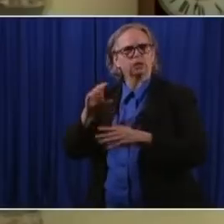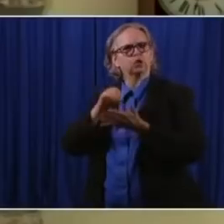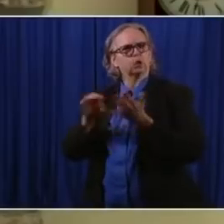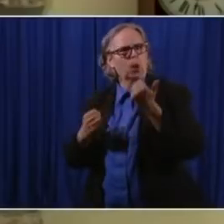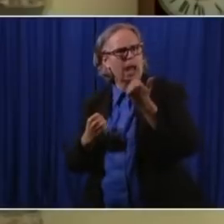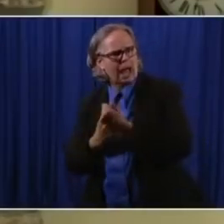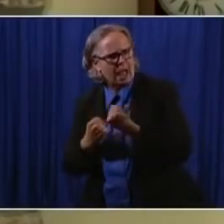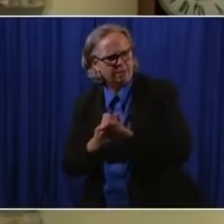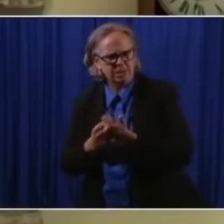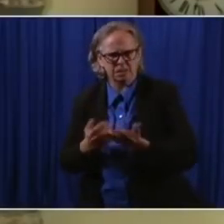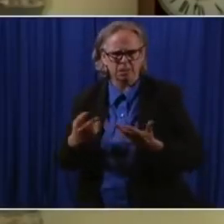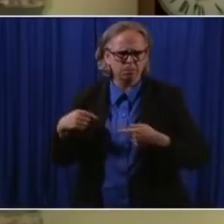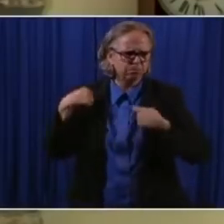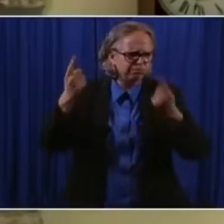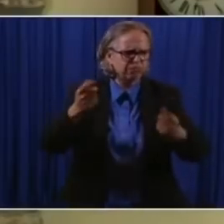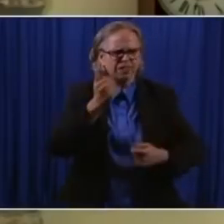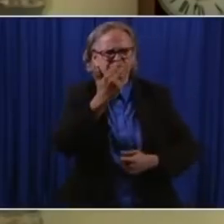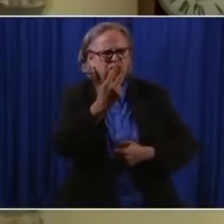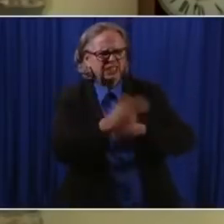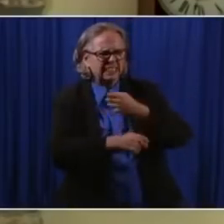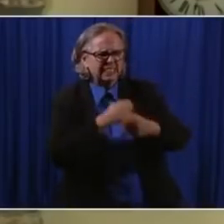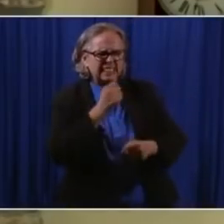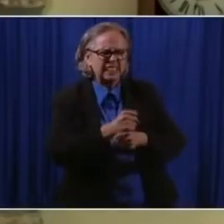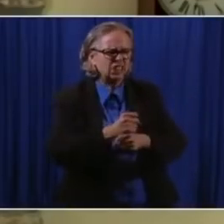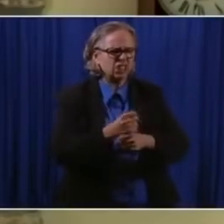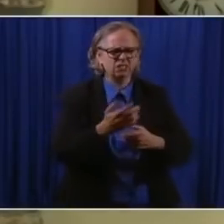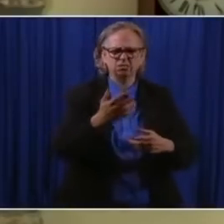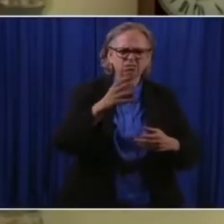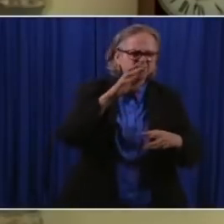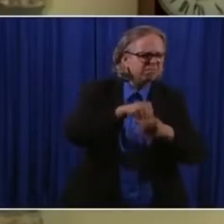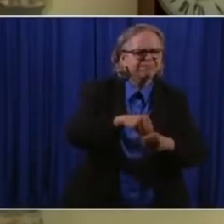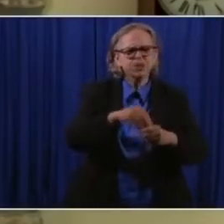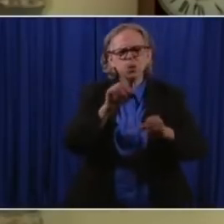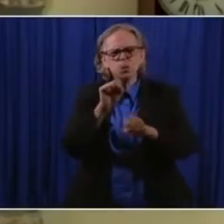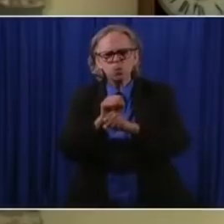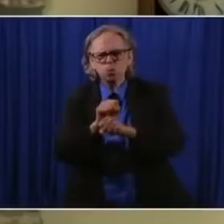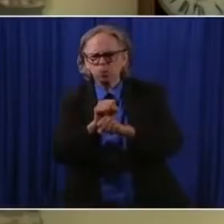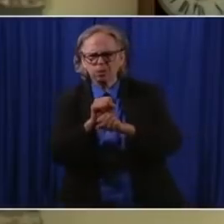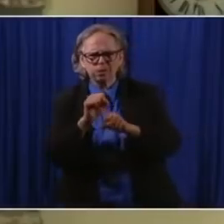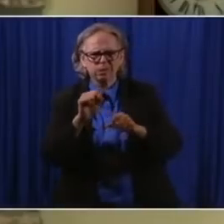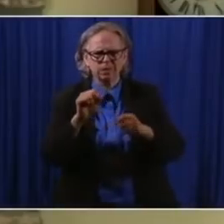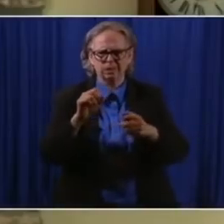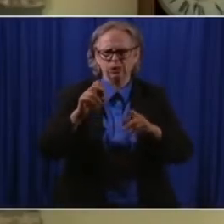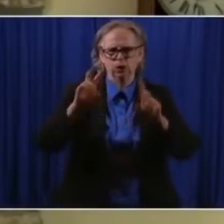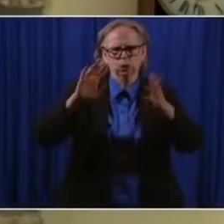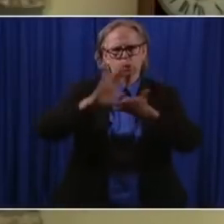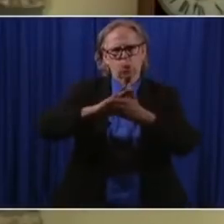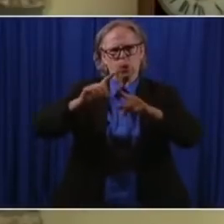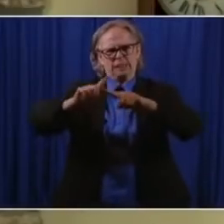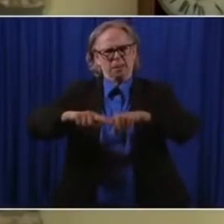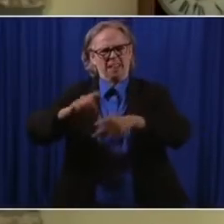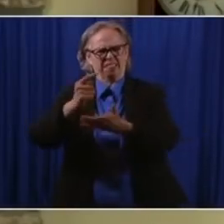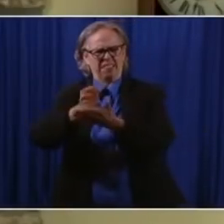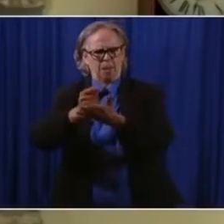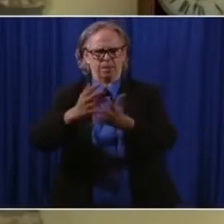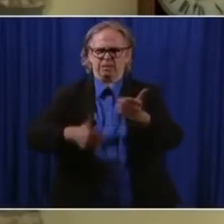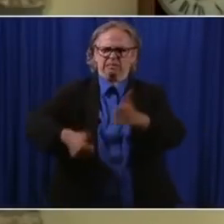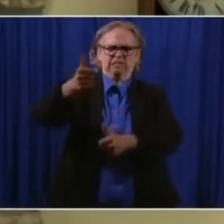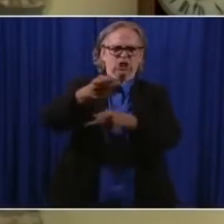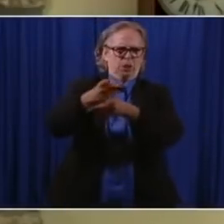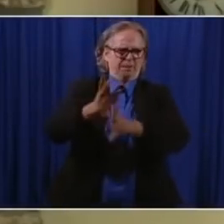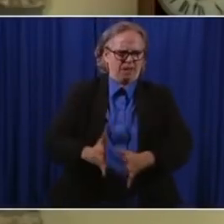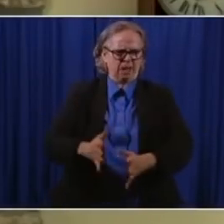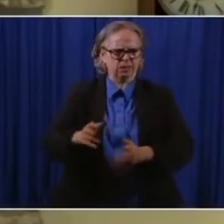she has served as a school-based therapist, supervisor, and director of Hopewell Health Centers, working in with the Logan-Hocking